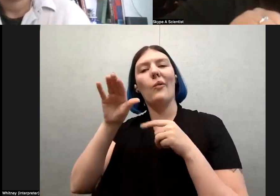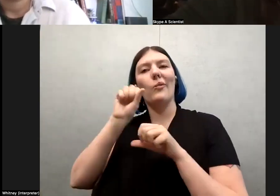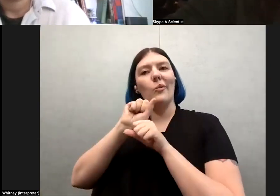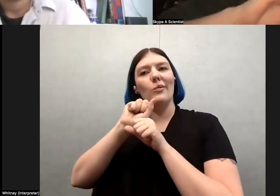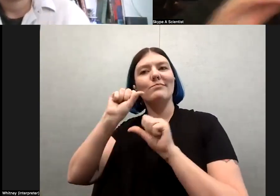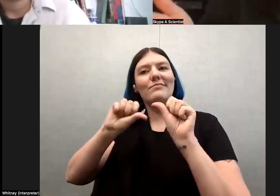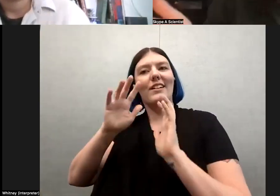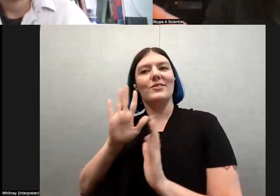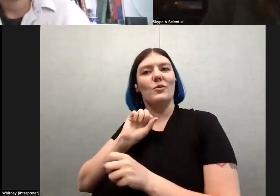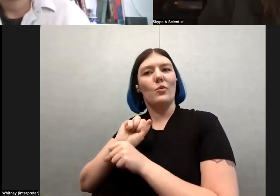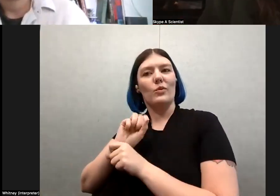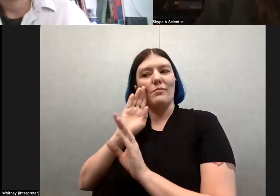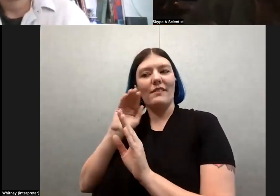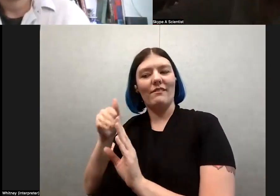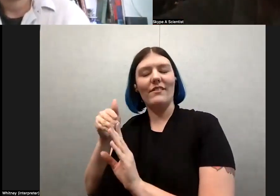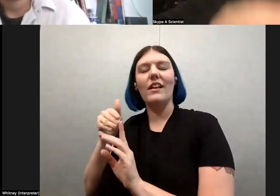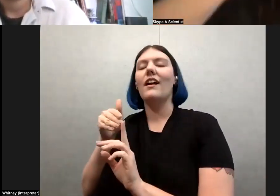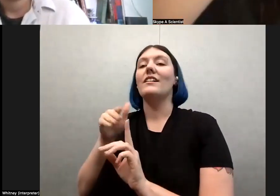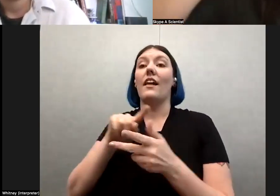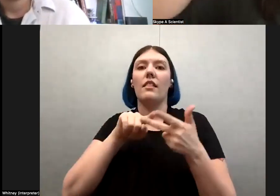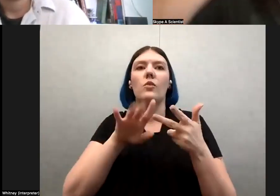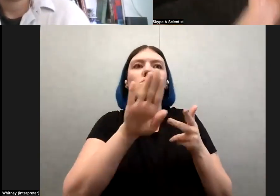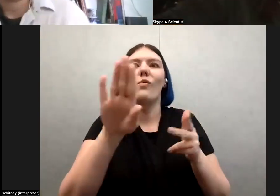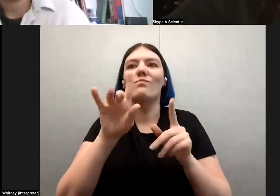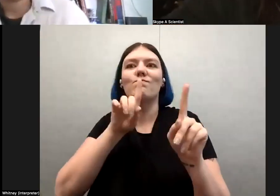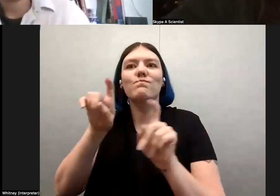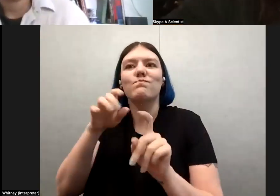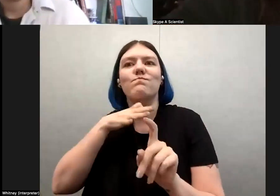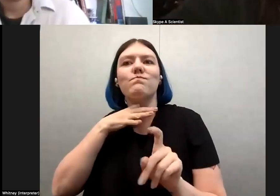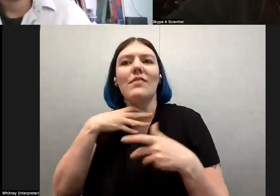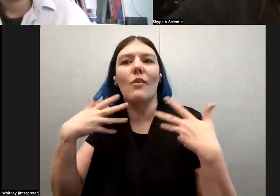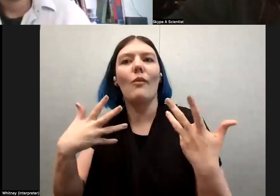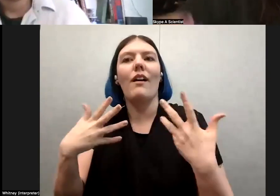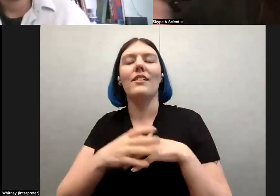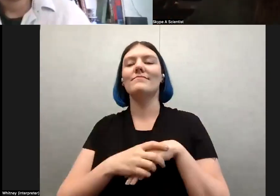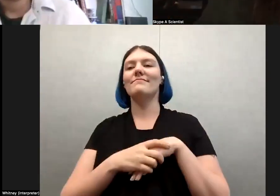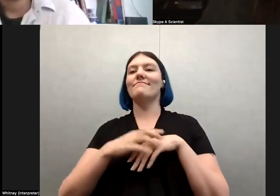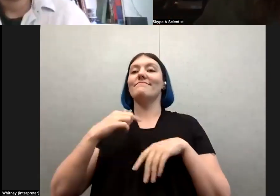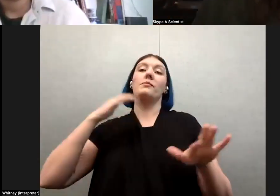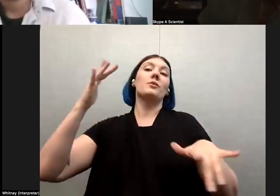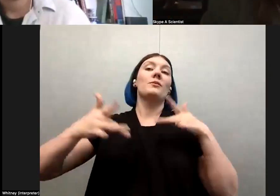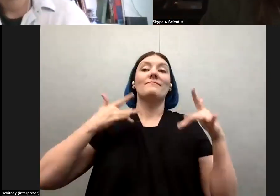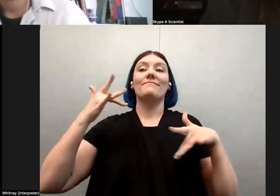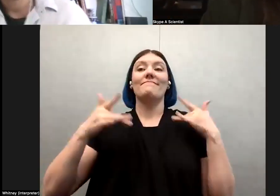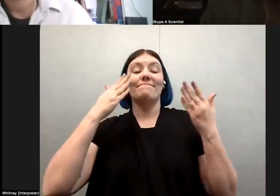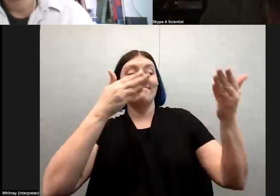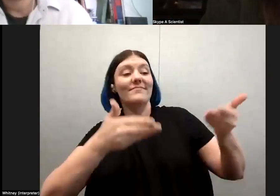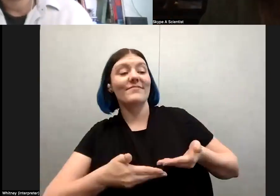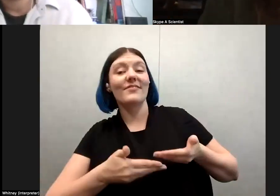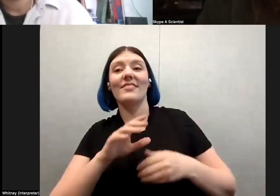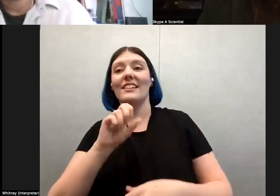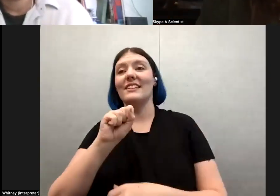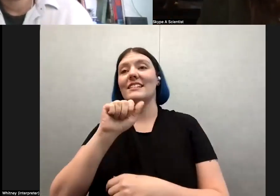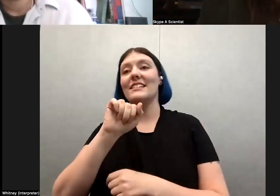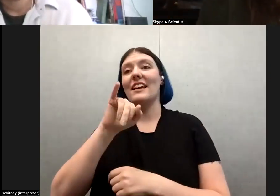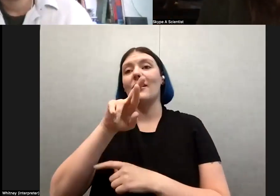your questions. You get to ask whatever you want to know. So I'm really excited to introduce our scientists today, Saira Haider.